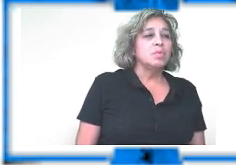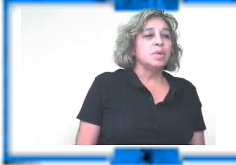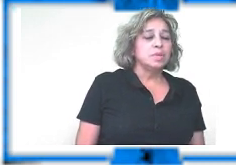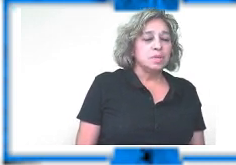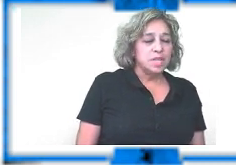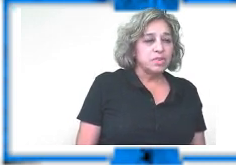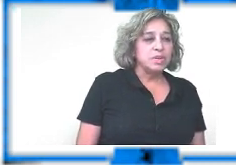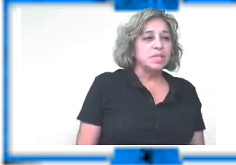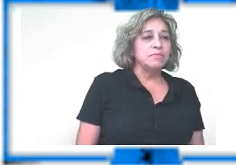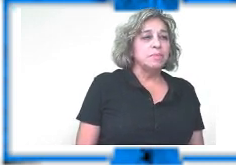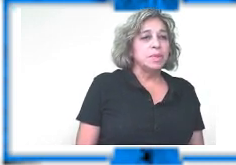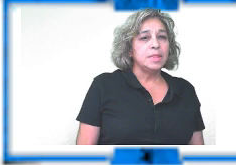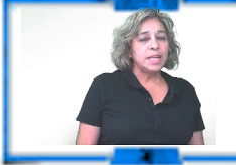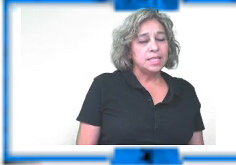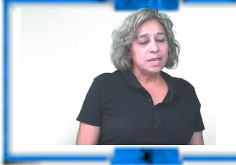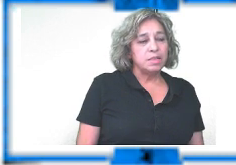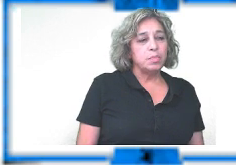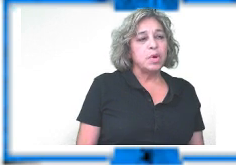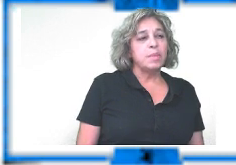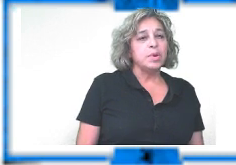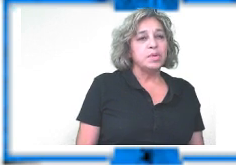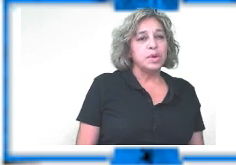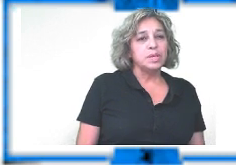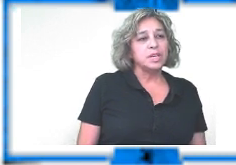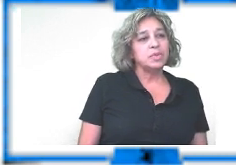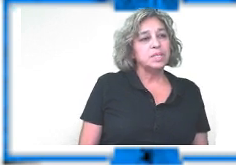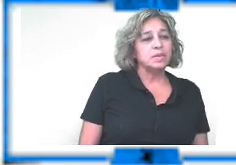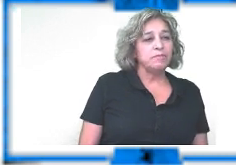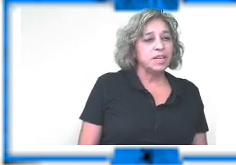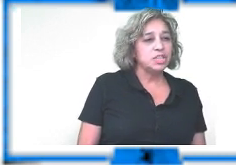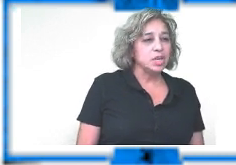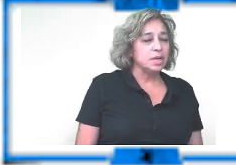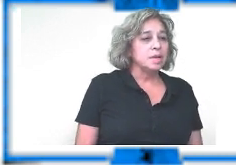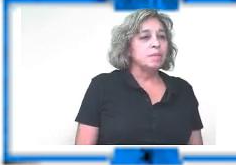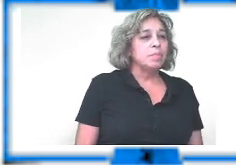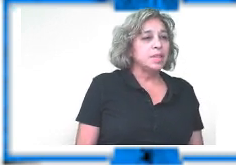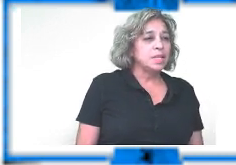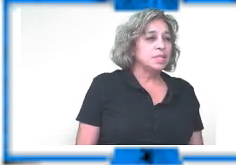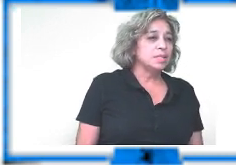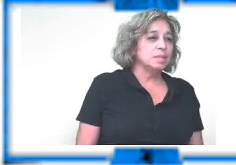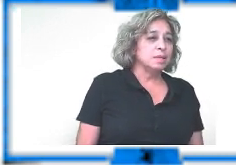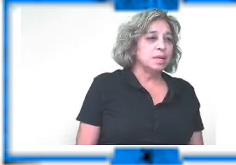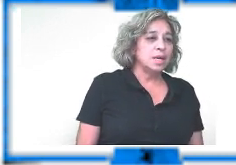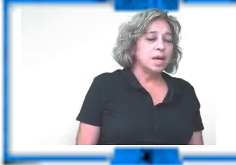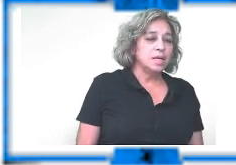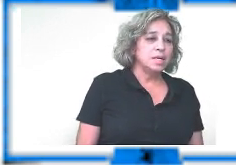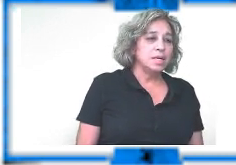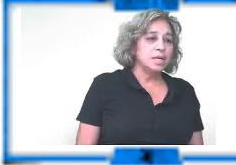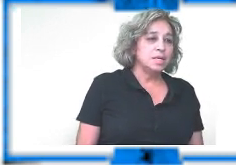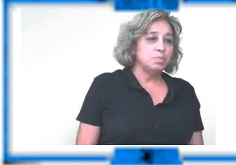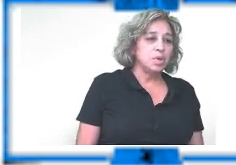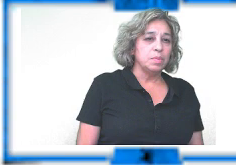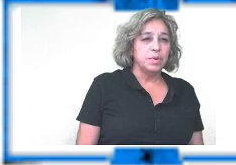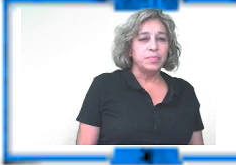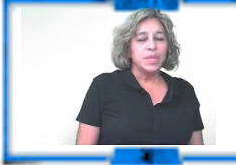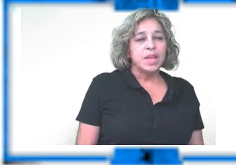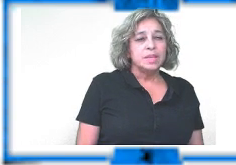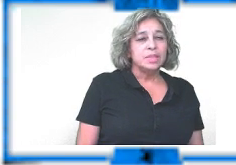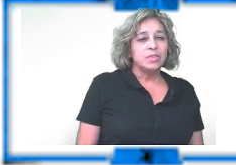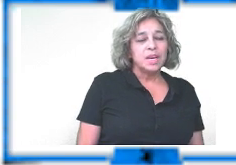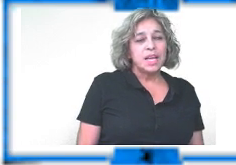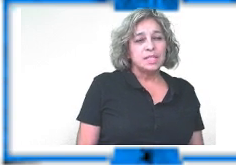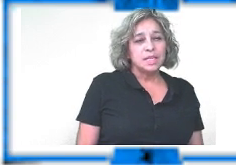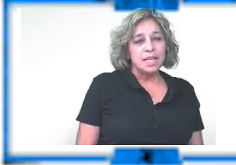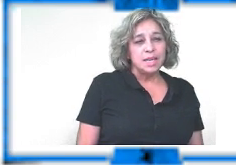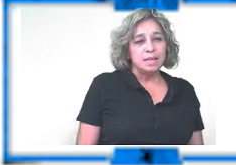you will decrease them. That's another parameter, it'll decrease inflation. But that's undisputable.